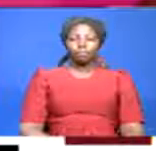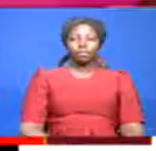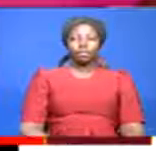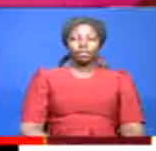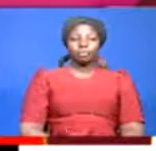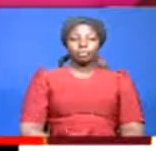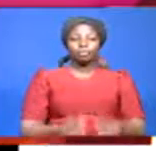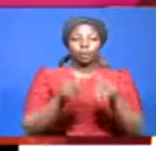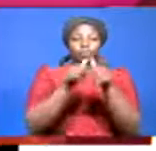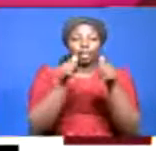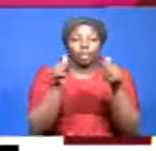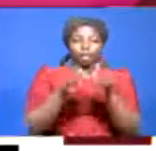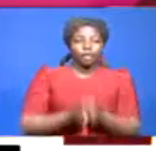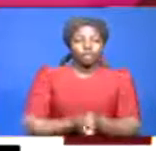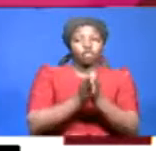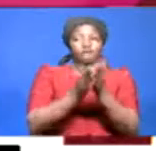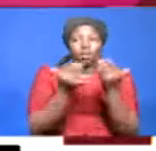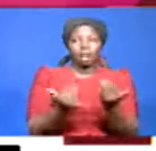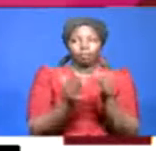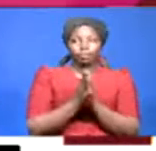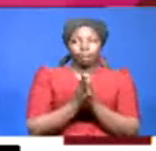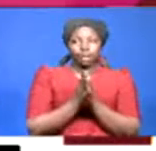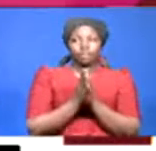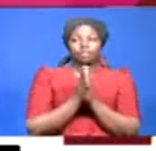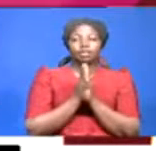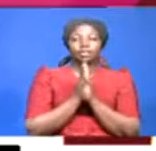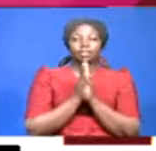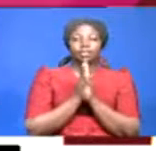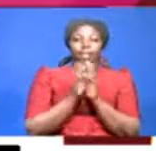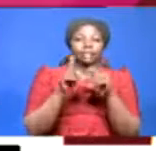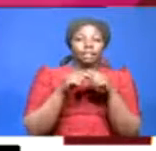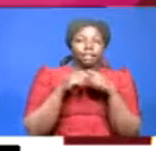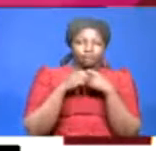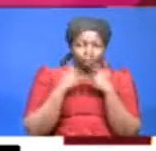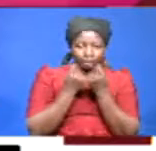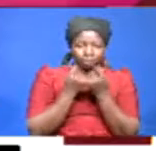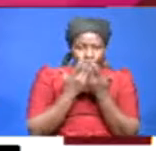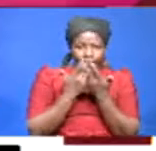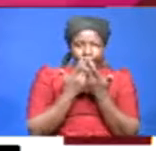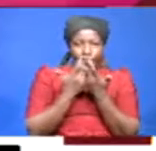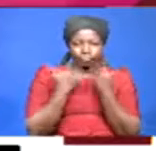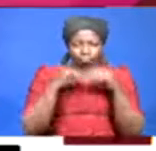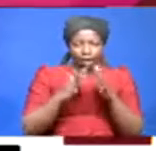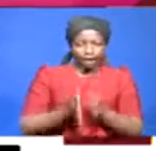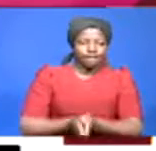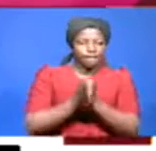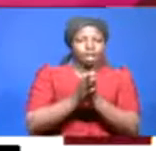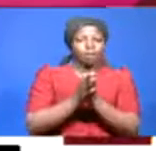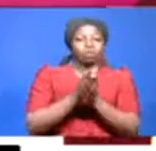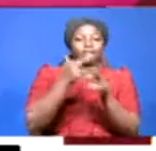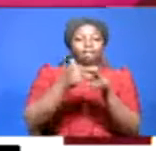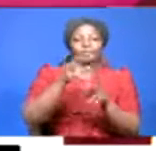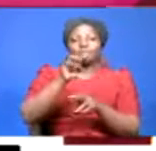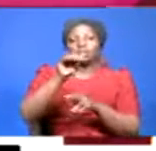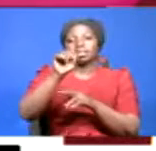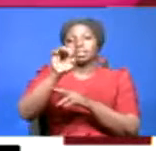Na tukiangazia volleyball sasa, mshambulizi wa timu ya mpira wa wavu ya Trailblazers Moses Omondi Sialo ametia saini